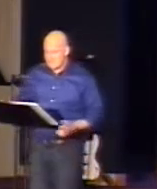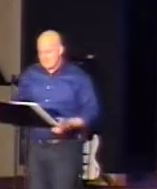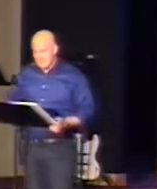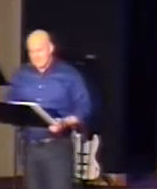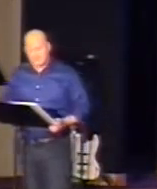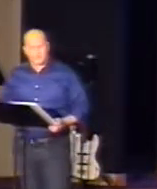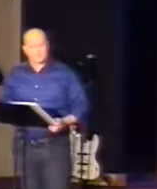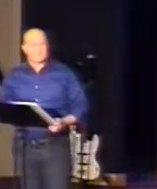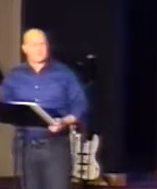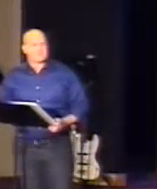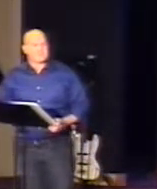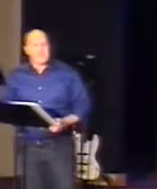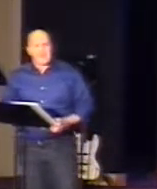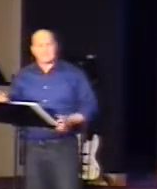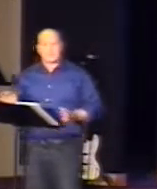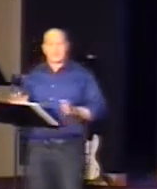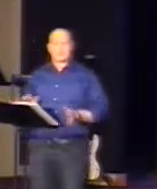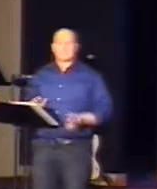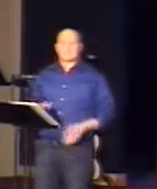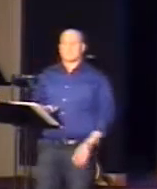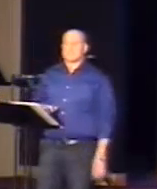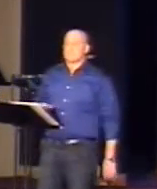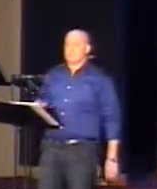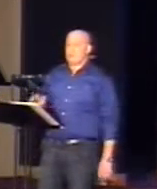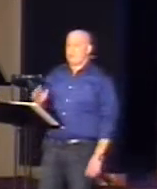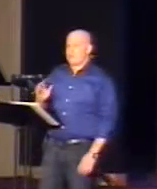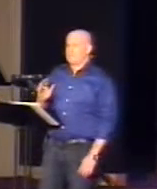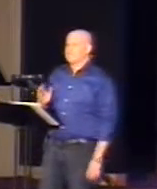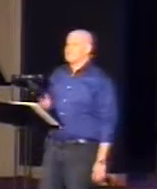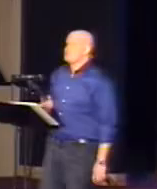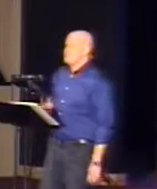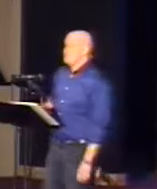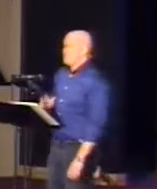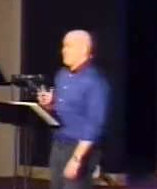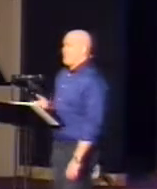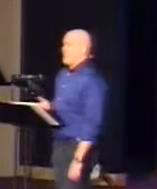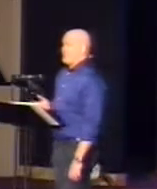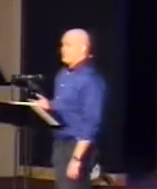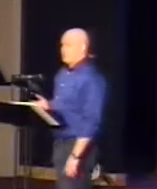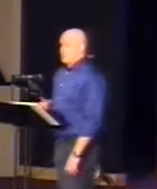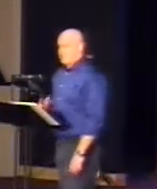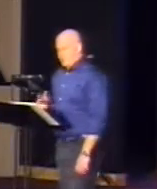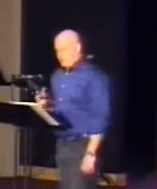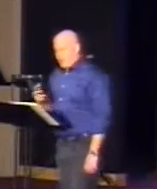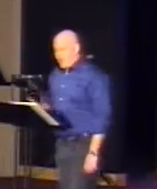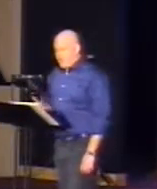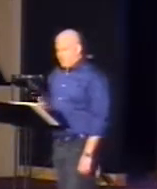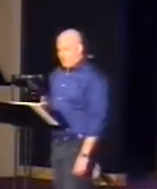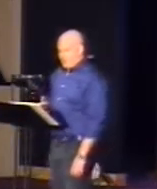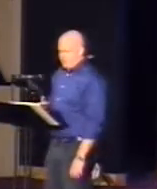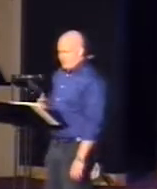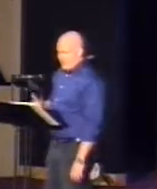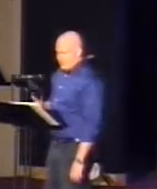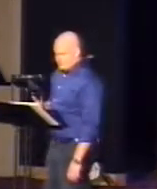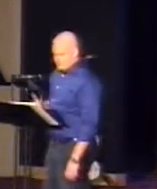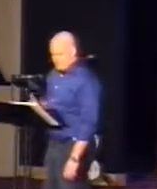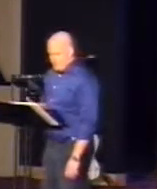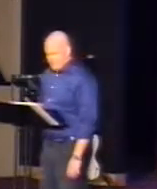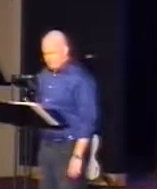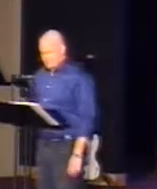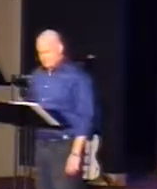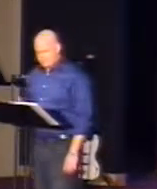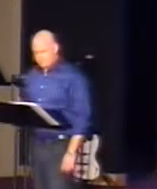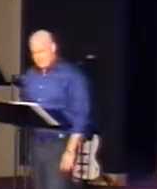and read, refers to this as an organization's or a individual's why. The why behind their actions